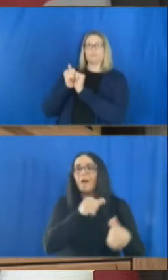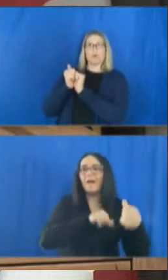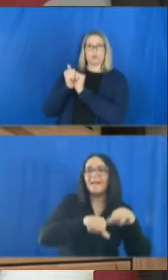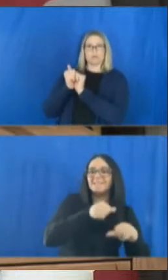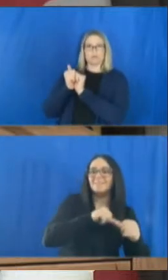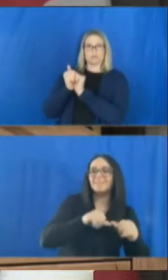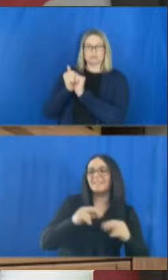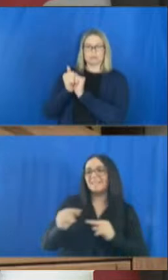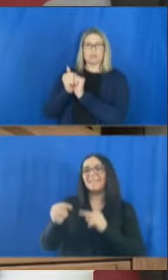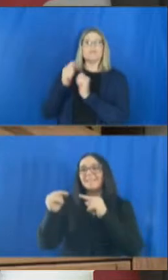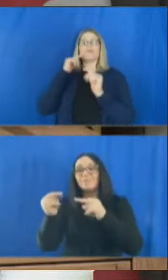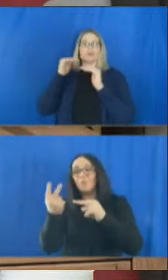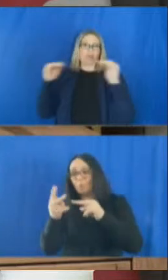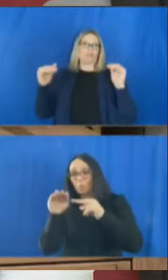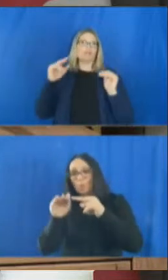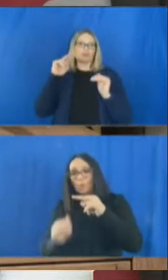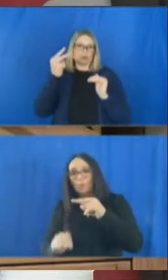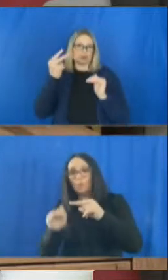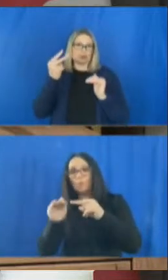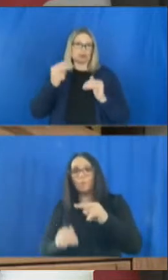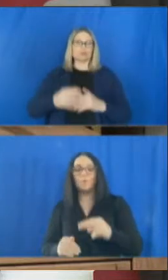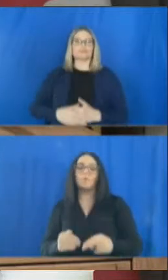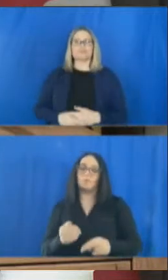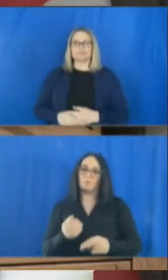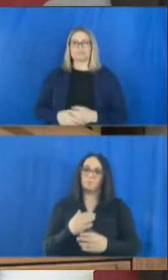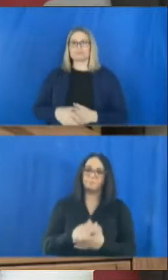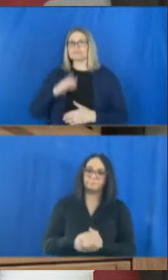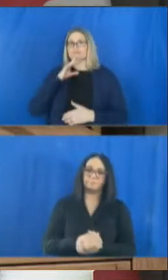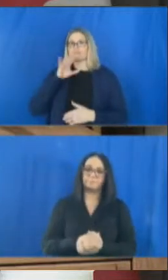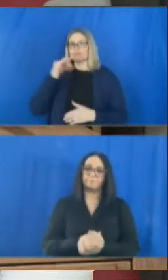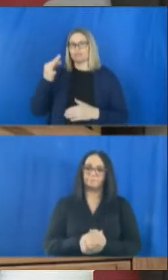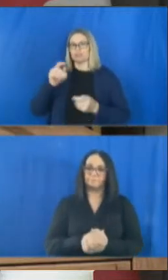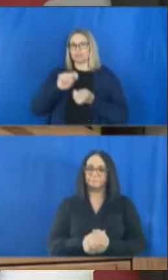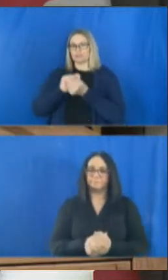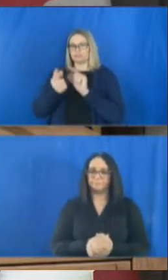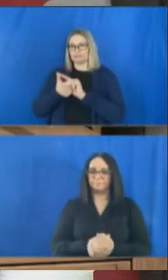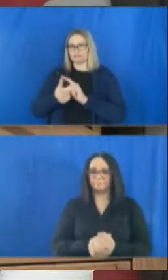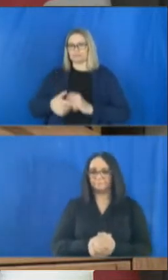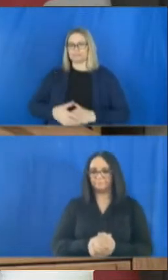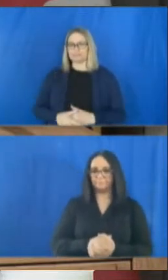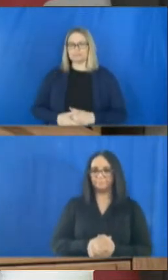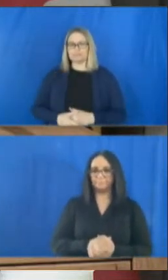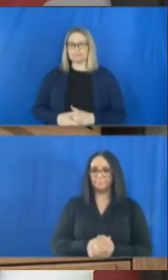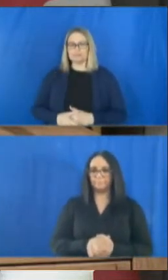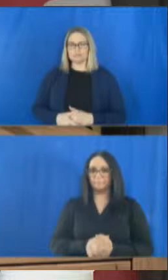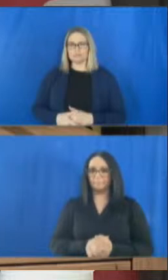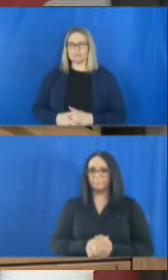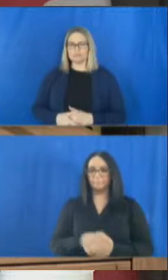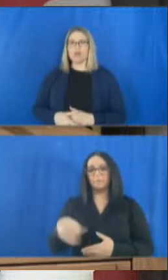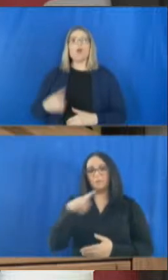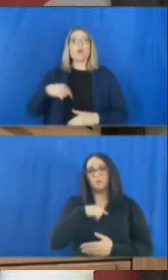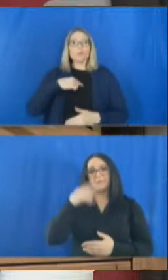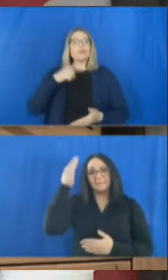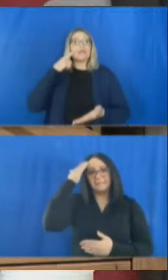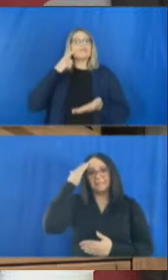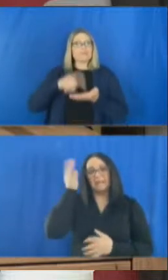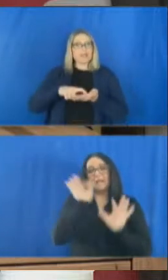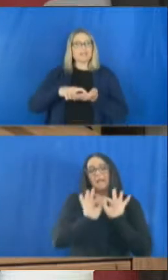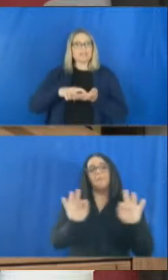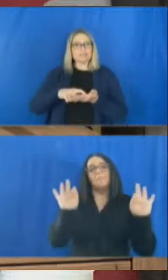activités organisées, car elles sont importantes pour le développement et